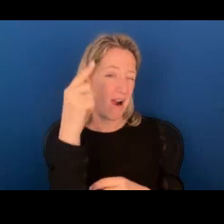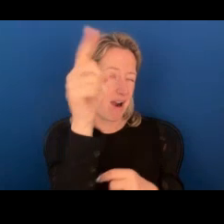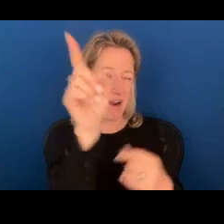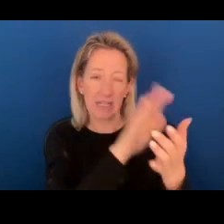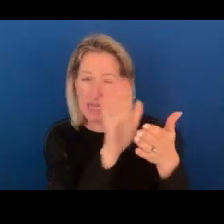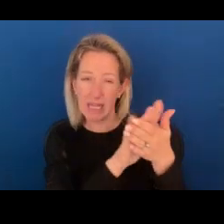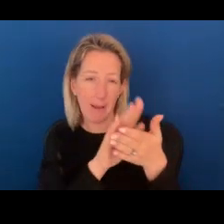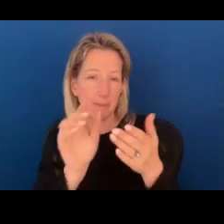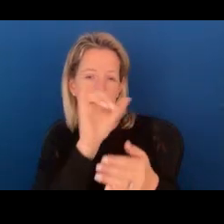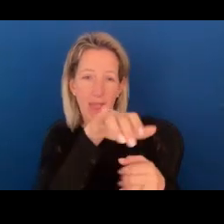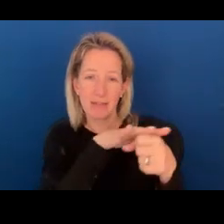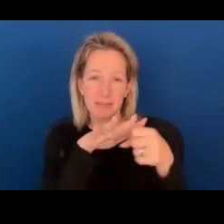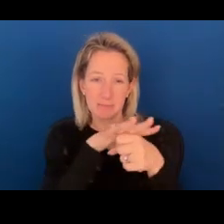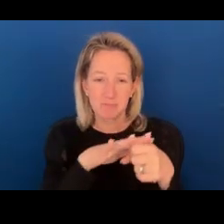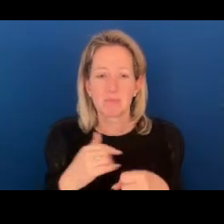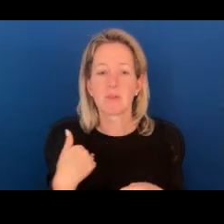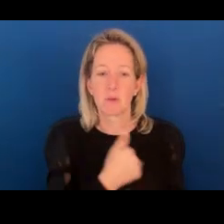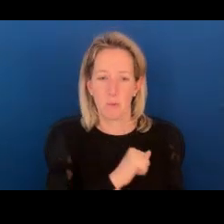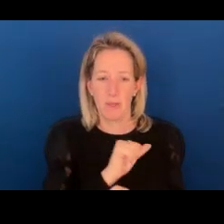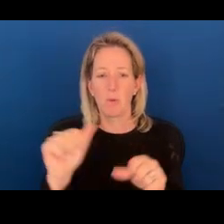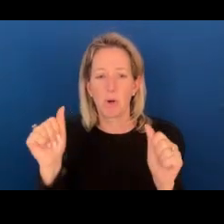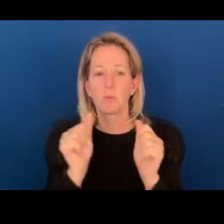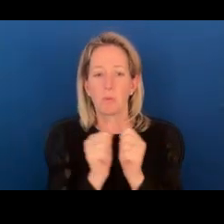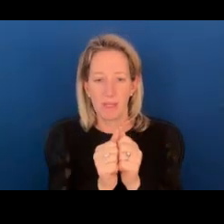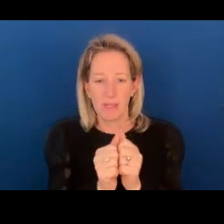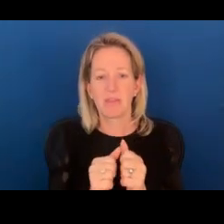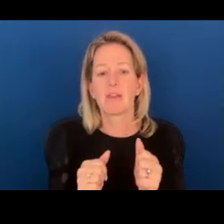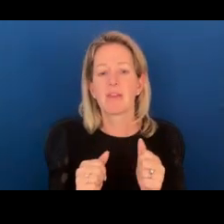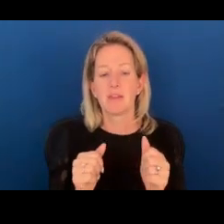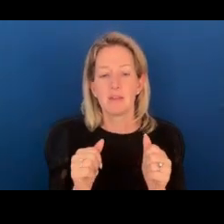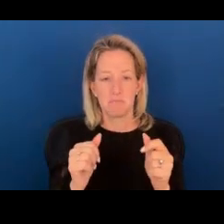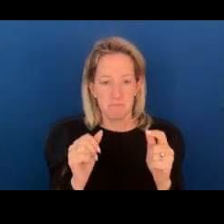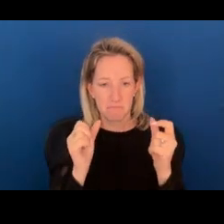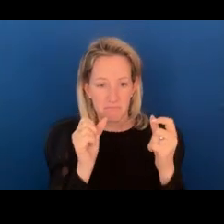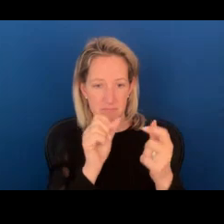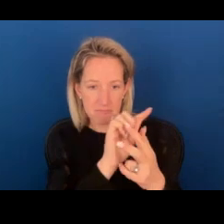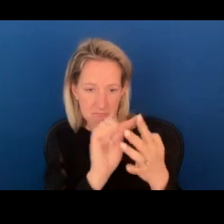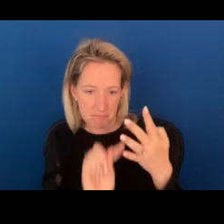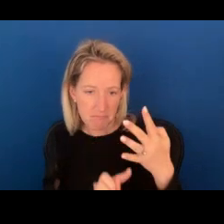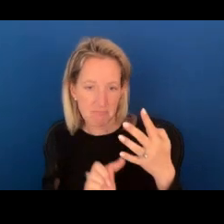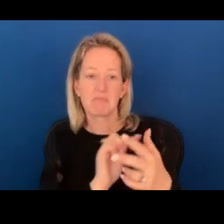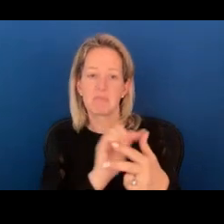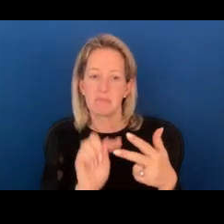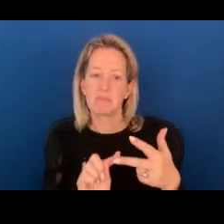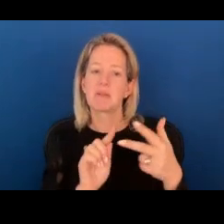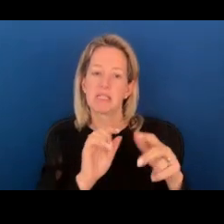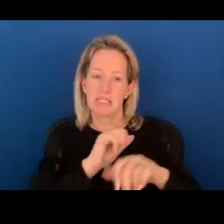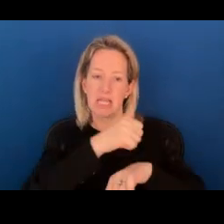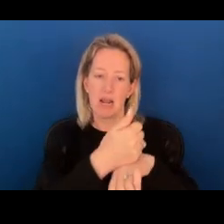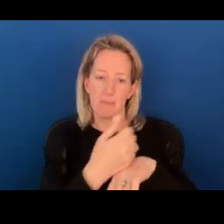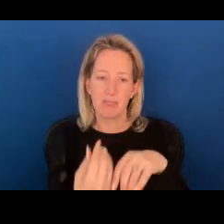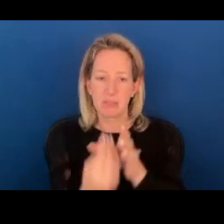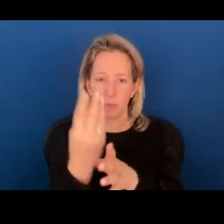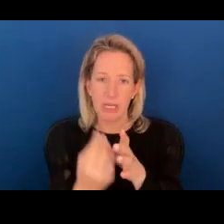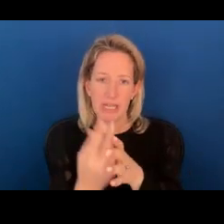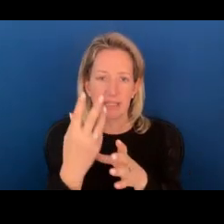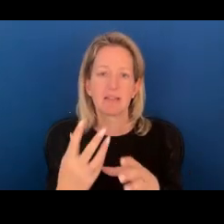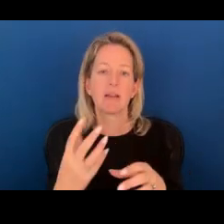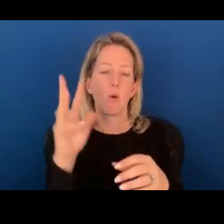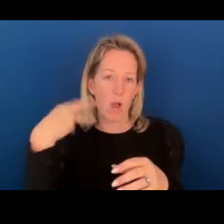founding member of Washington CoastSavers, to form this, the spring Washington Coast